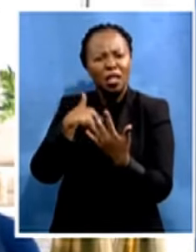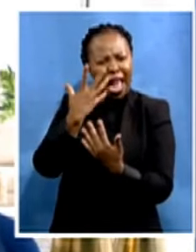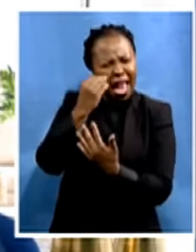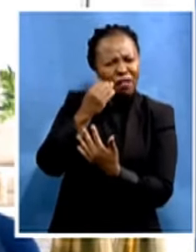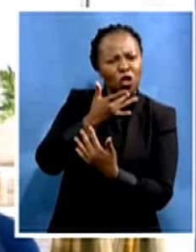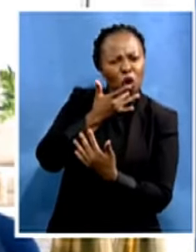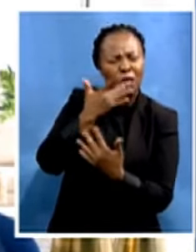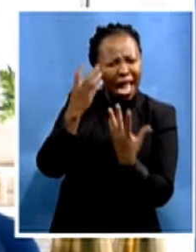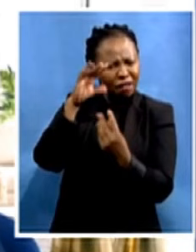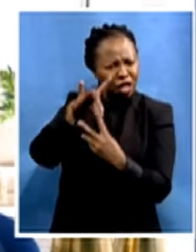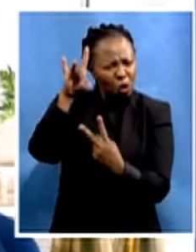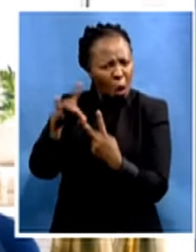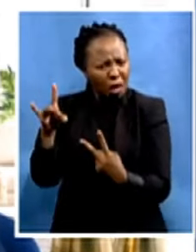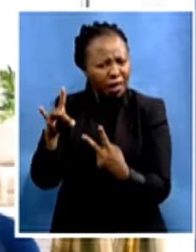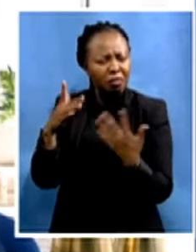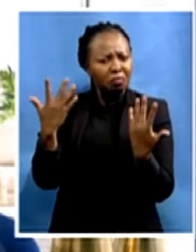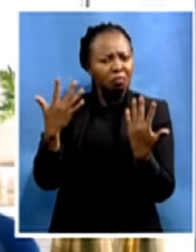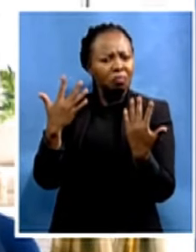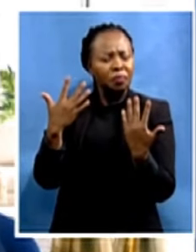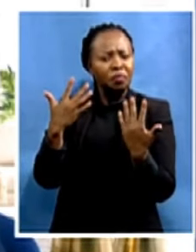of efficacy of the different vaccines?